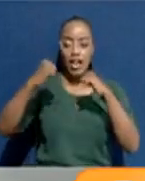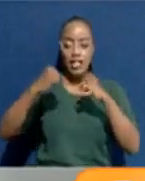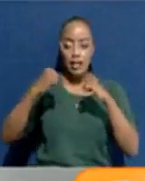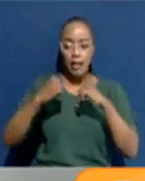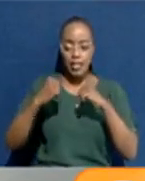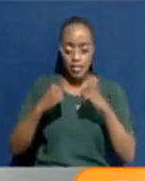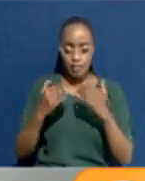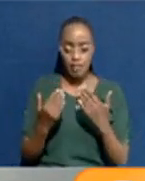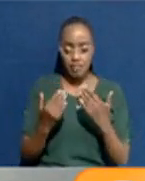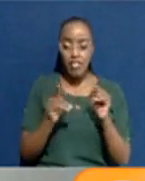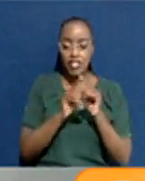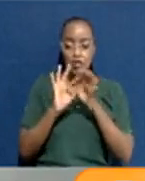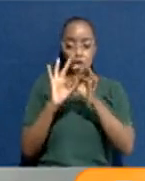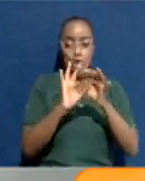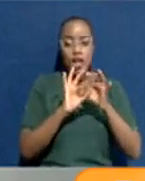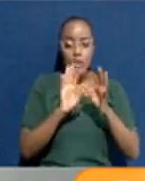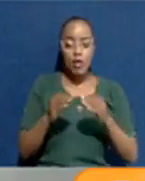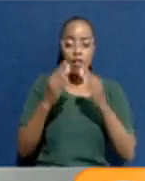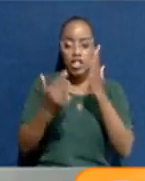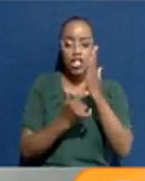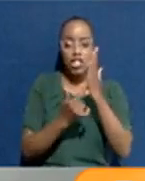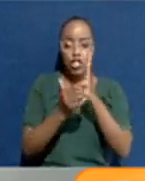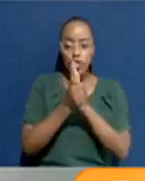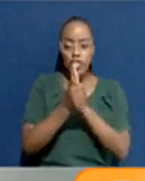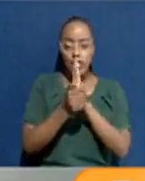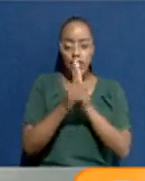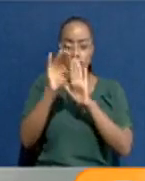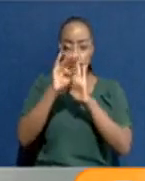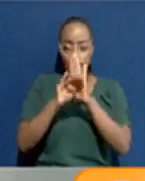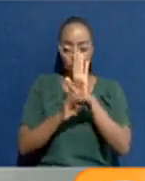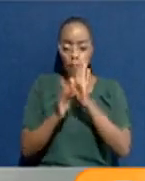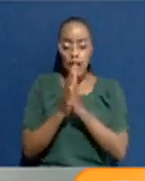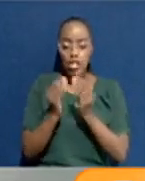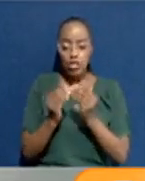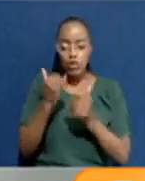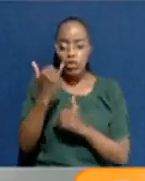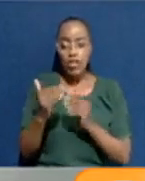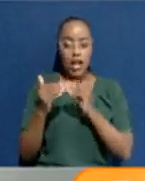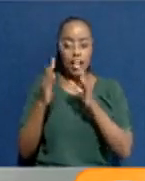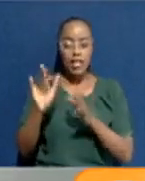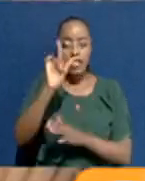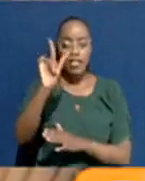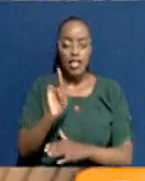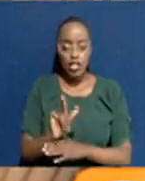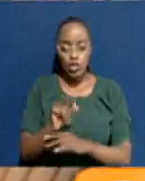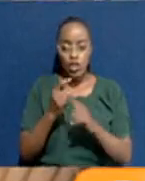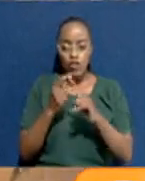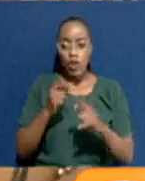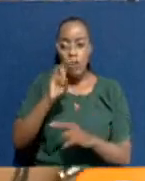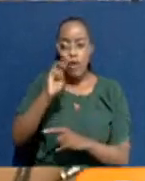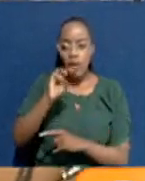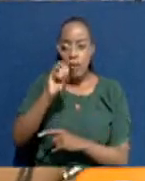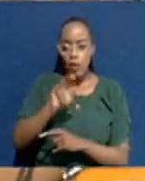of understanding to collaborate to provide digital skills, programs and solutions to young leaders in the region. According to the